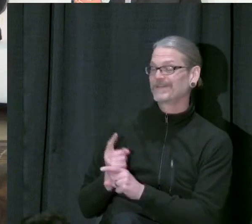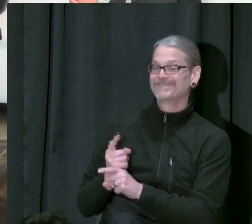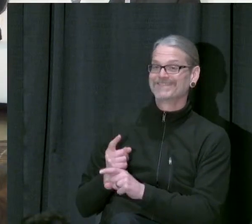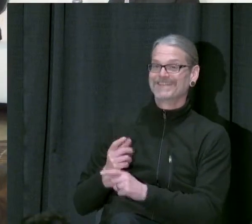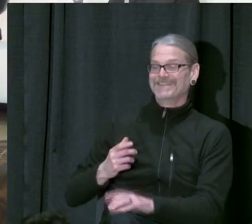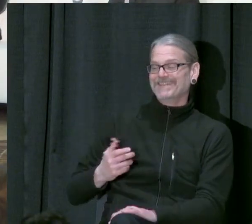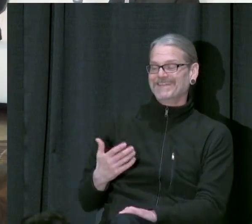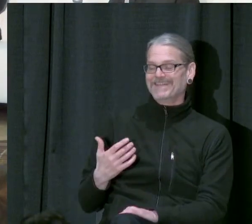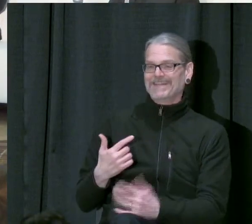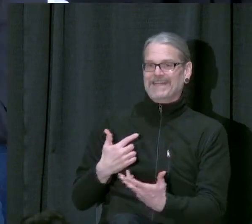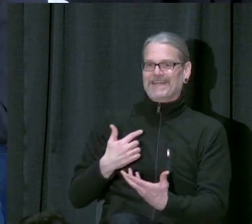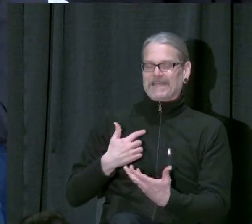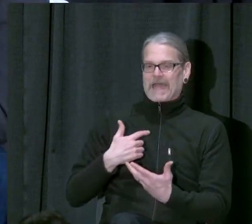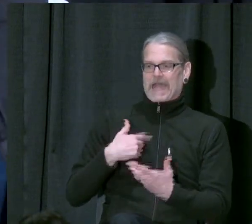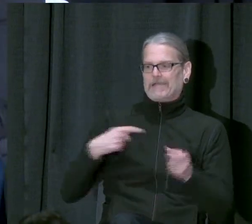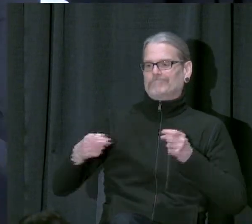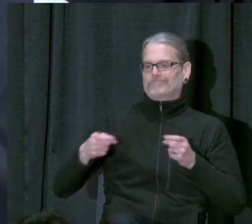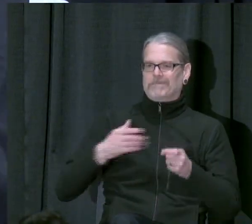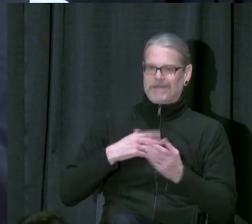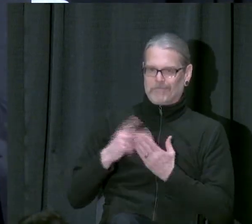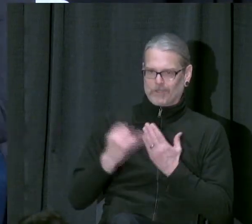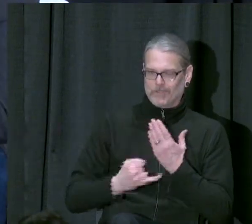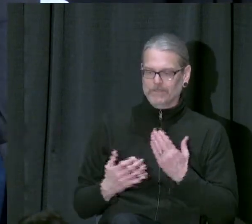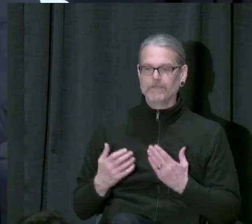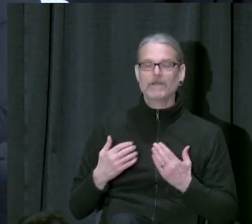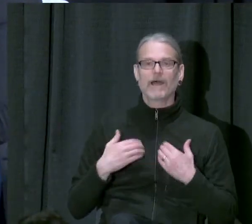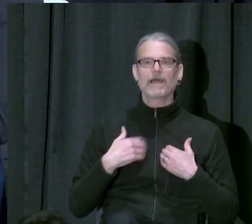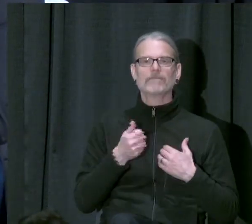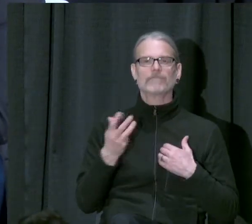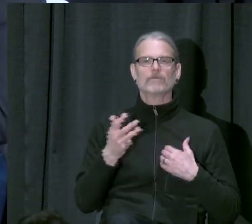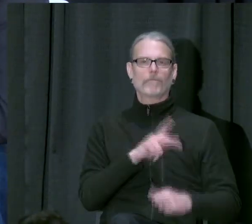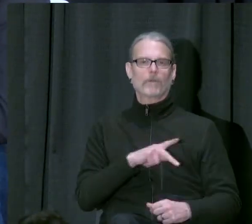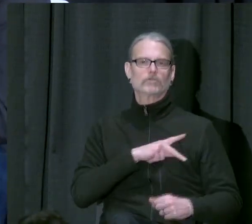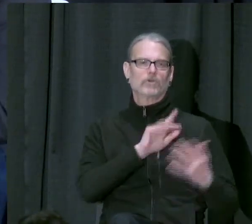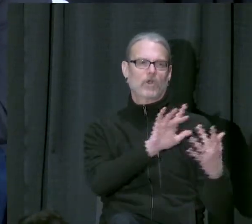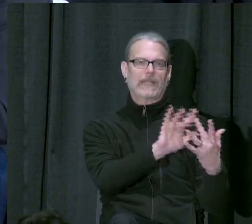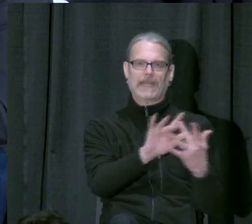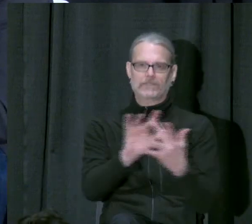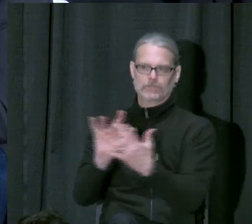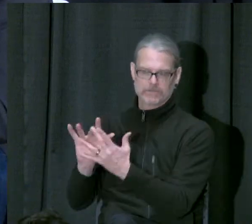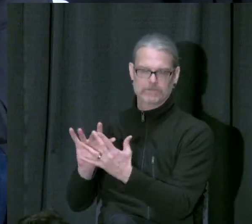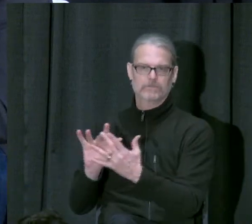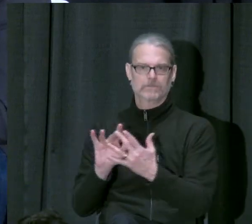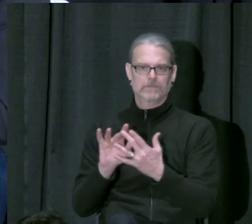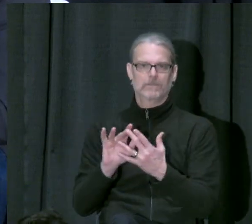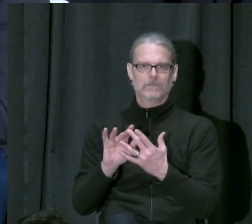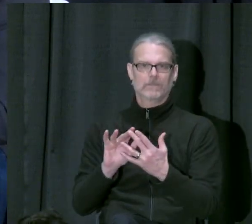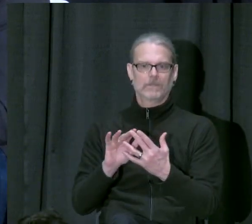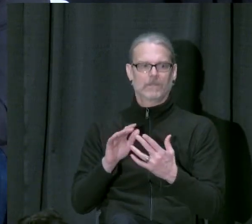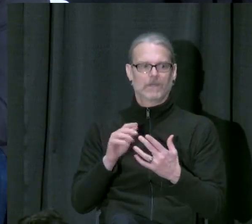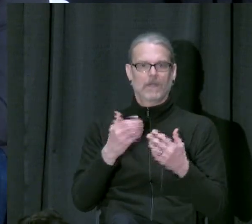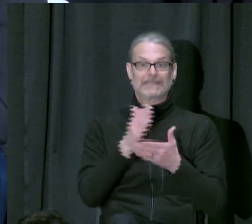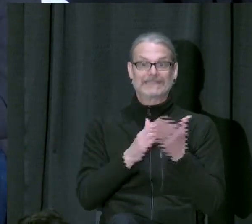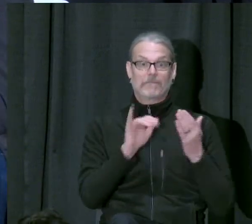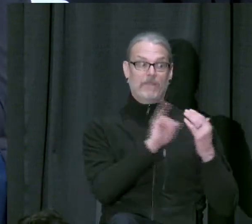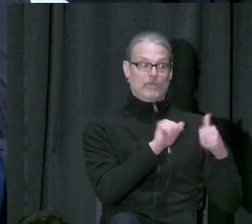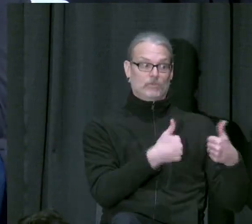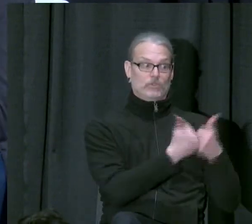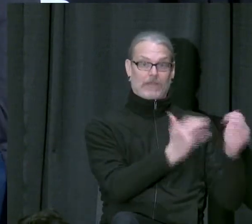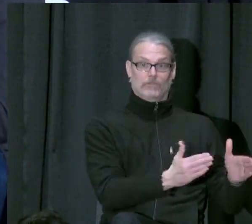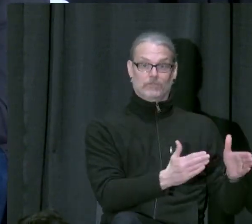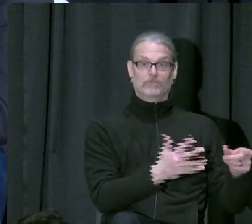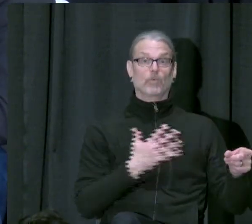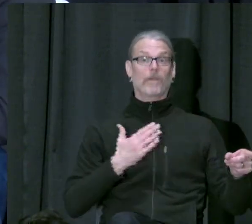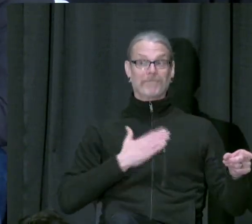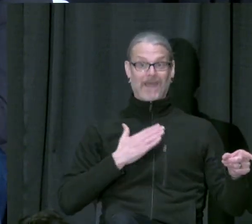do. I've got a couple personal connections to a couple of my projects because some of those challengers were my own soldiers,